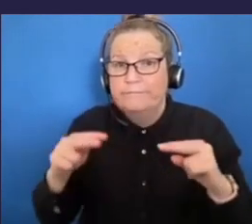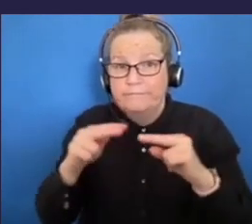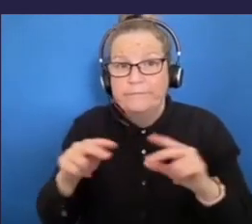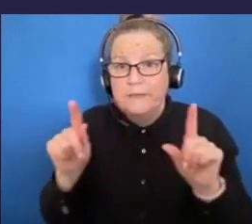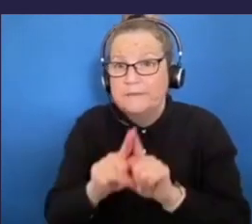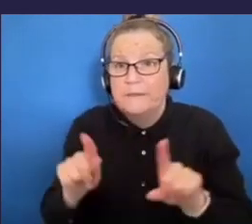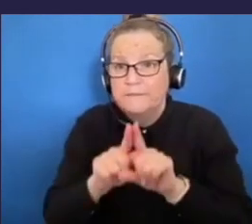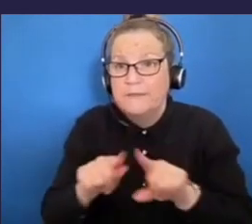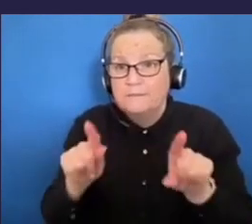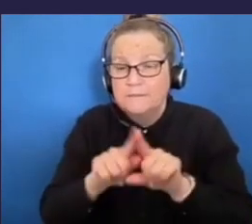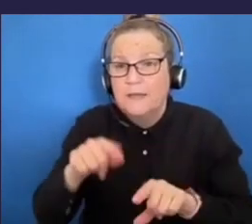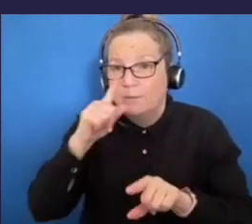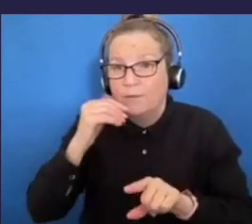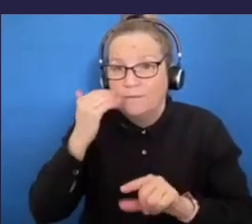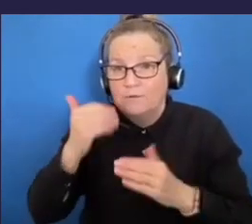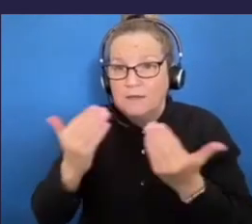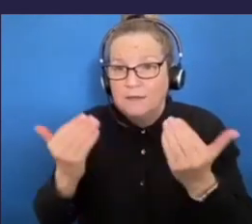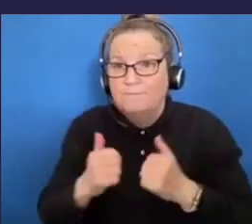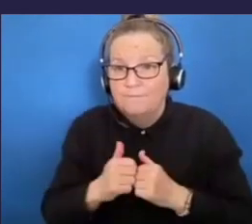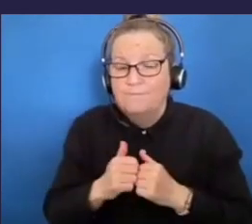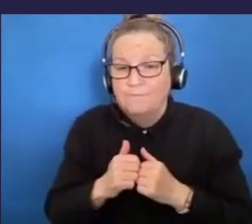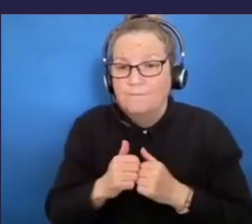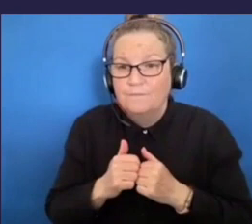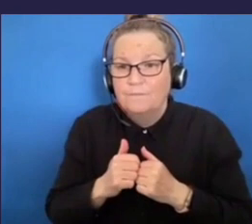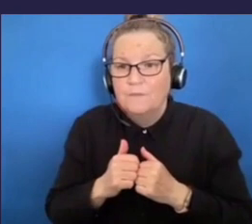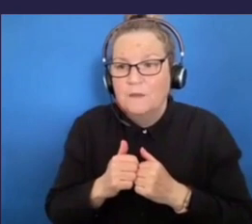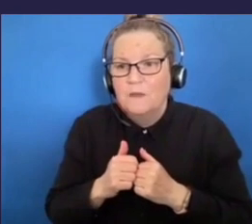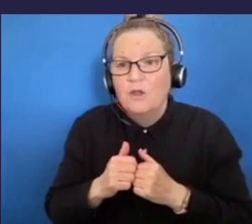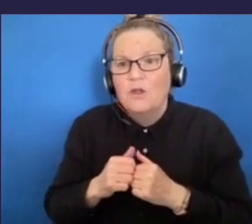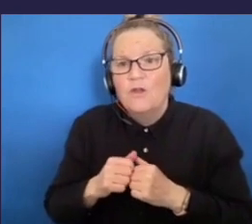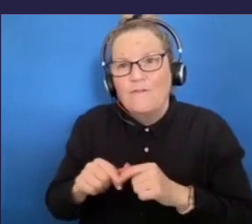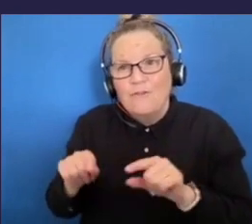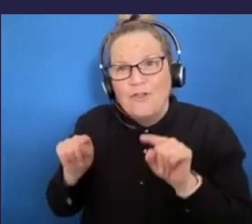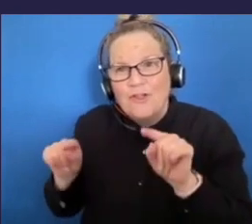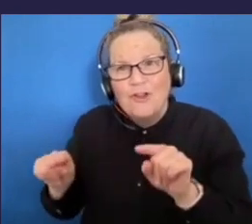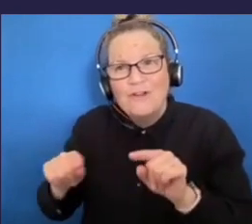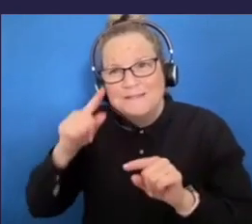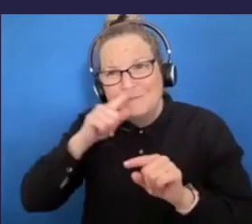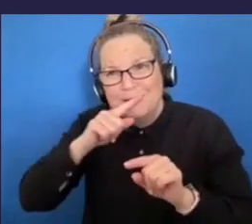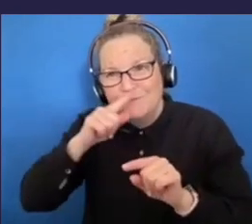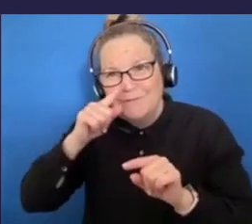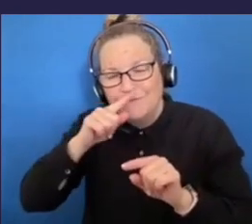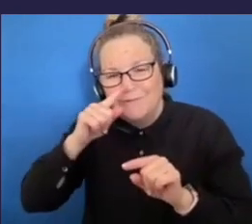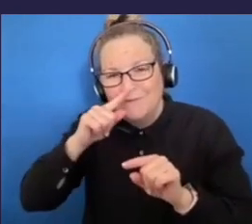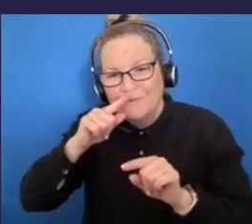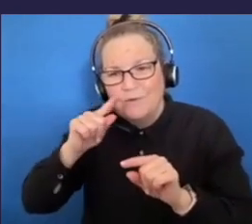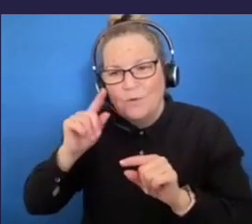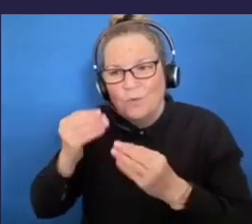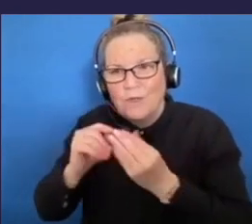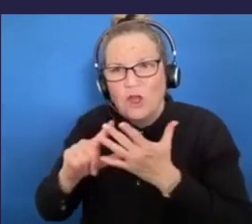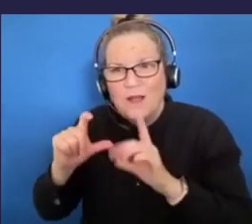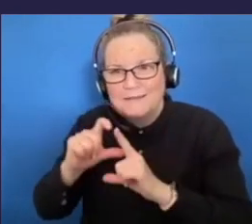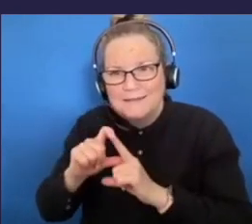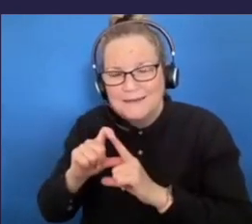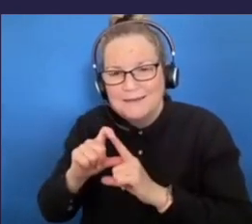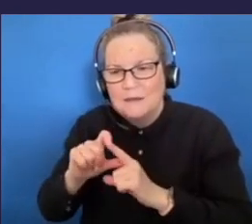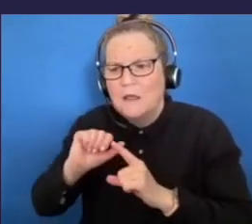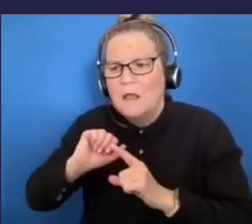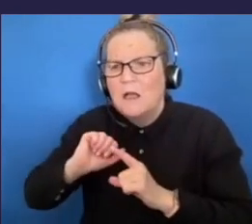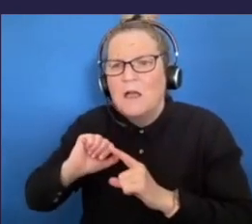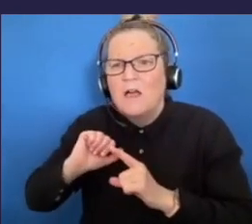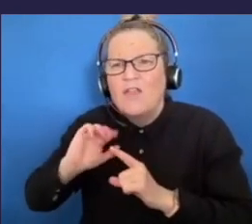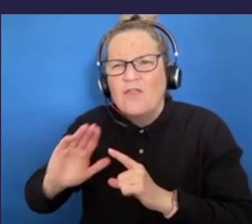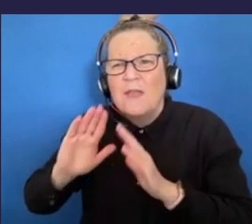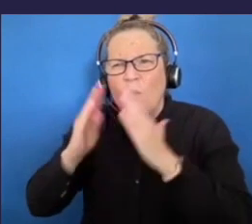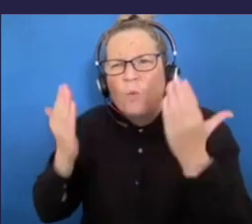after day. And so for those individuals, they're participating in a world that is often